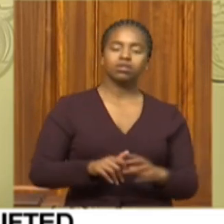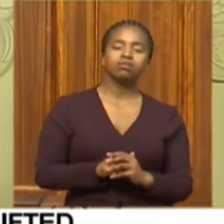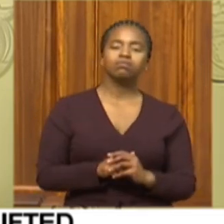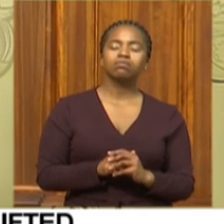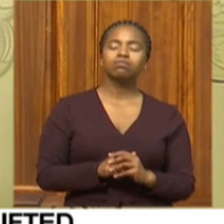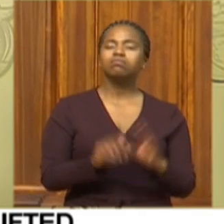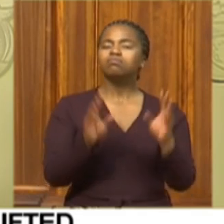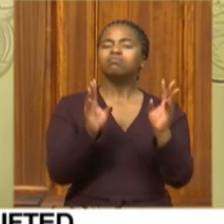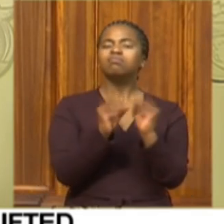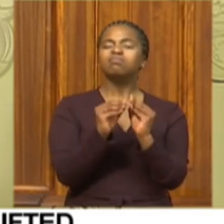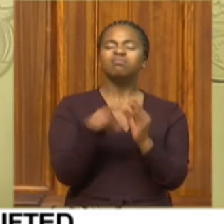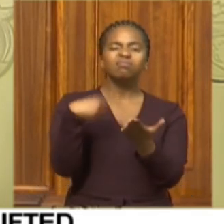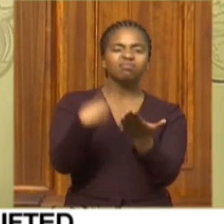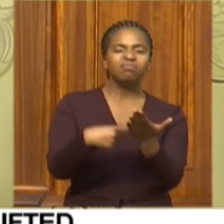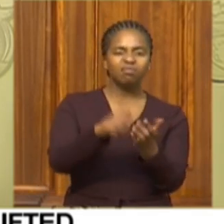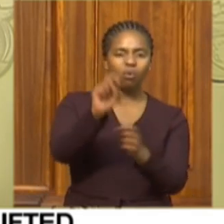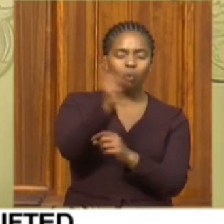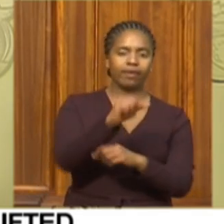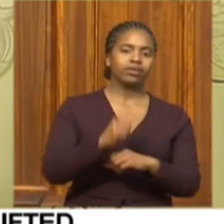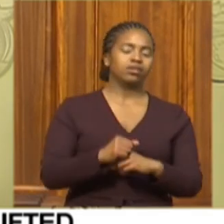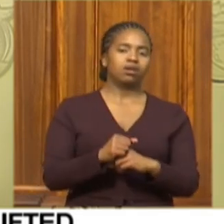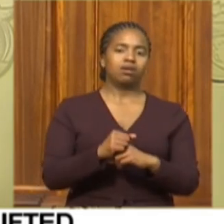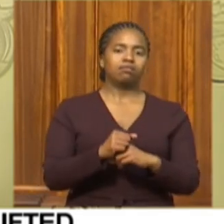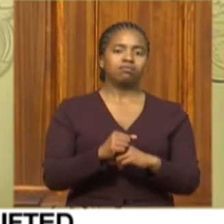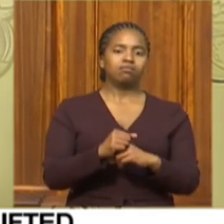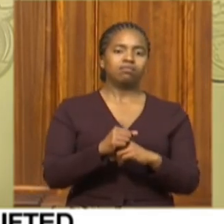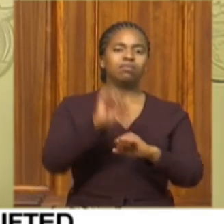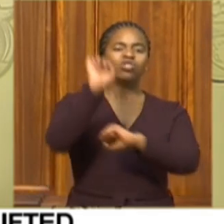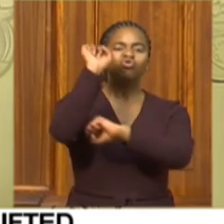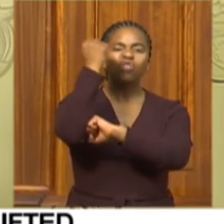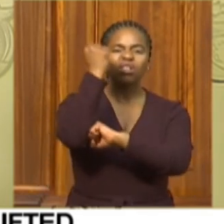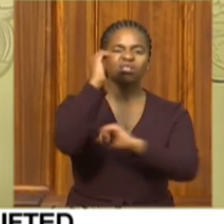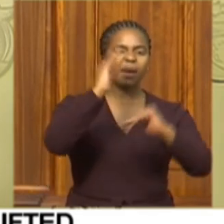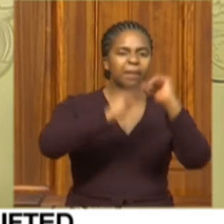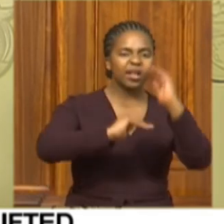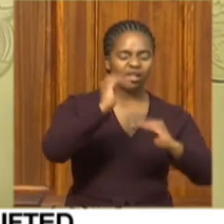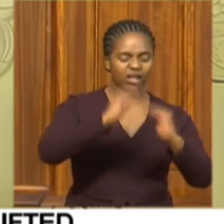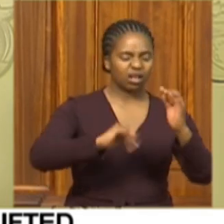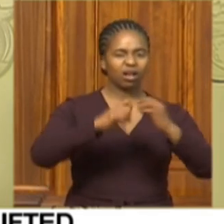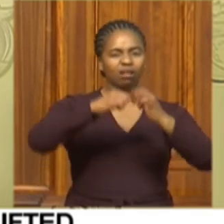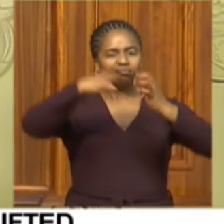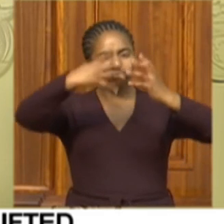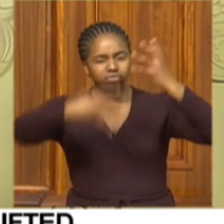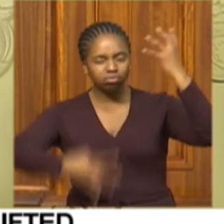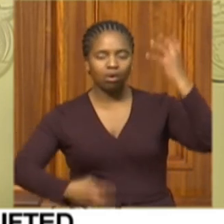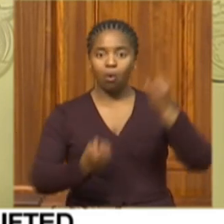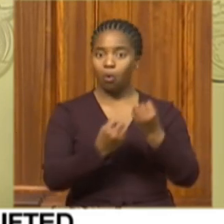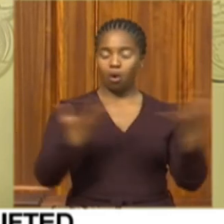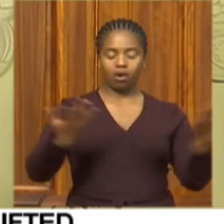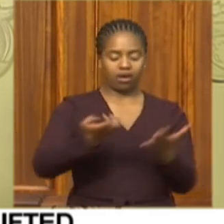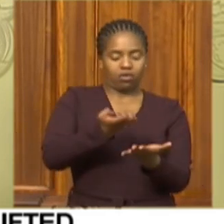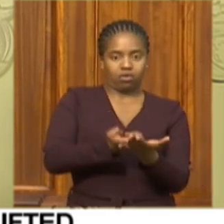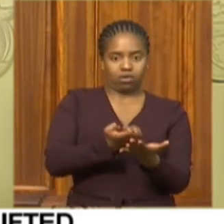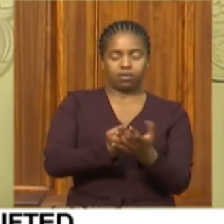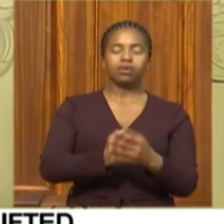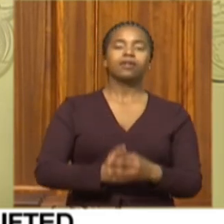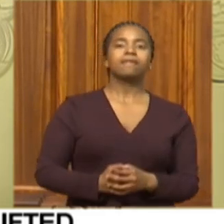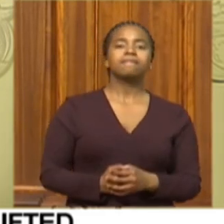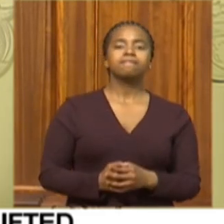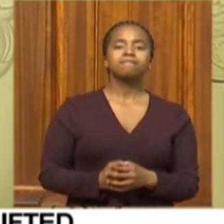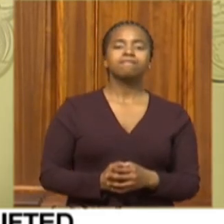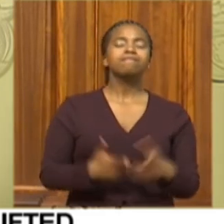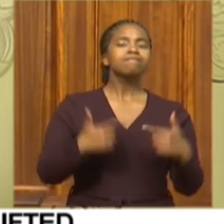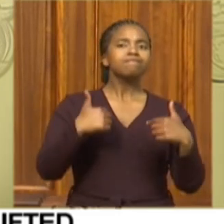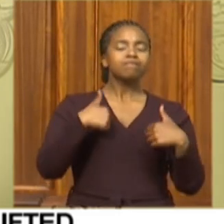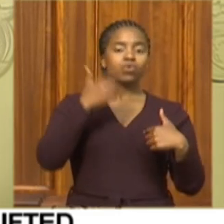focusing on infrastructure and a number of other sectors of our economy. We will be